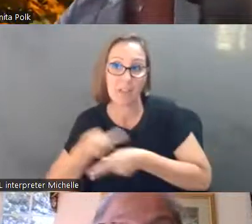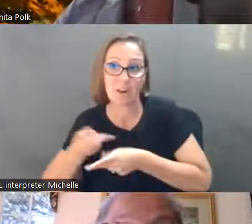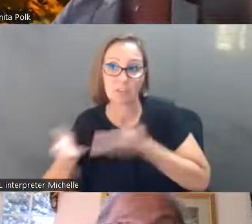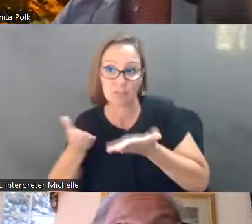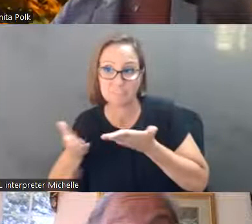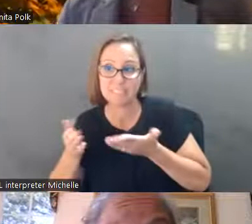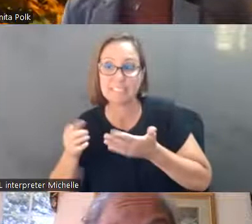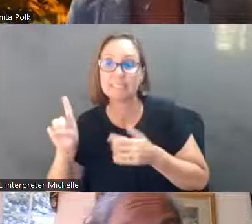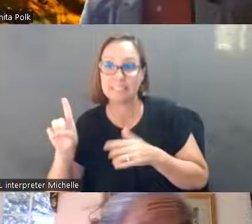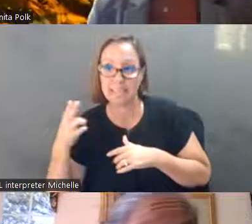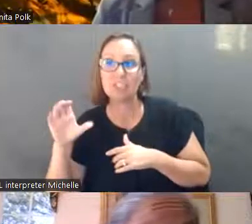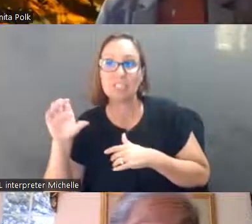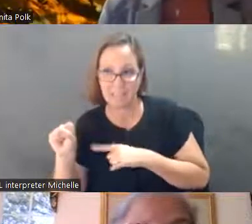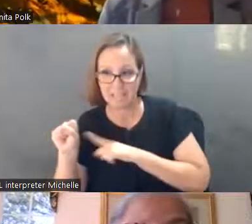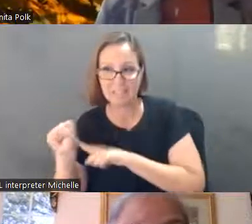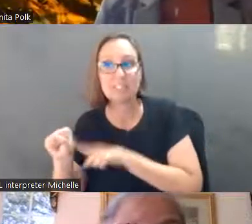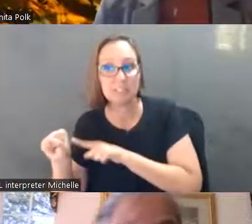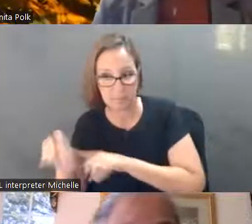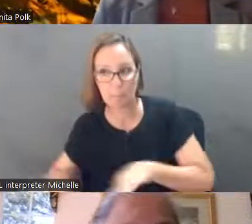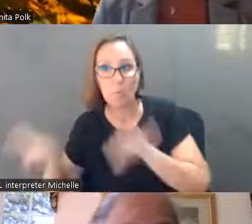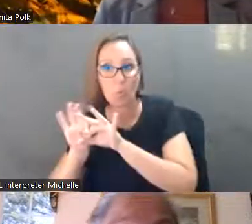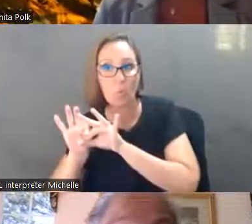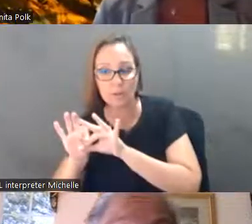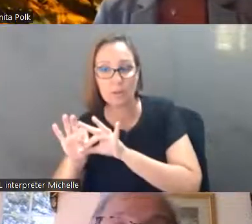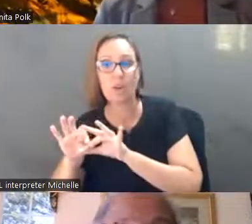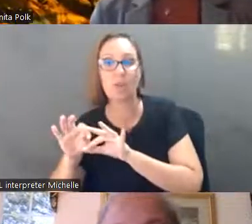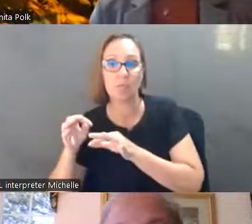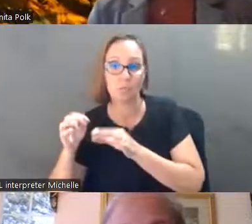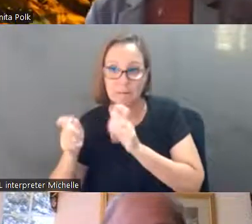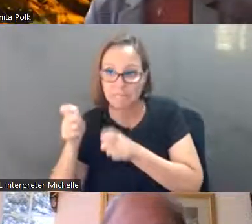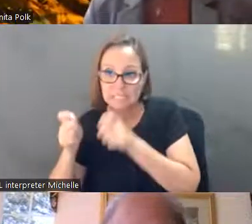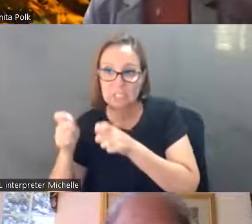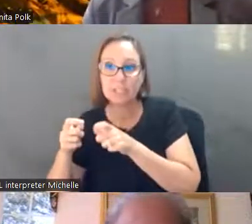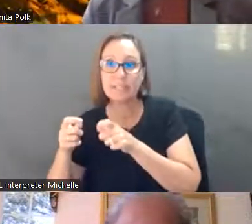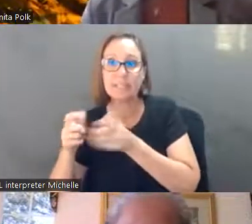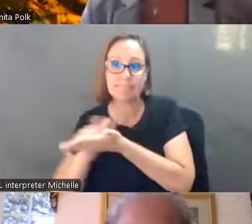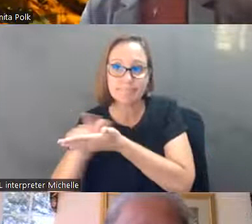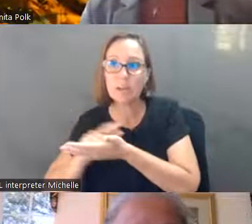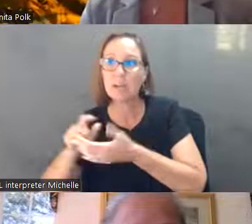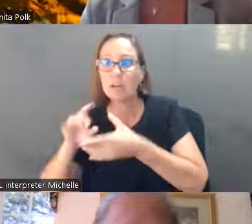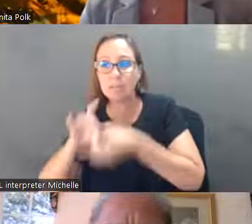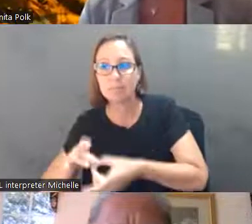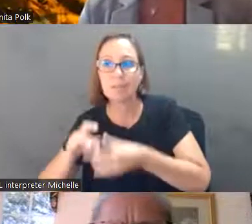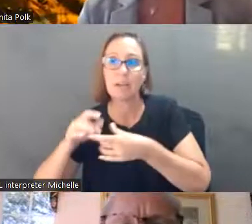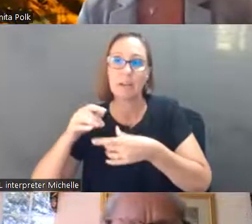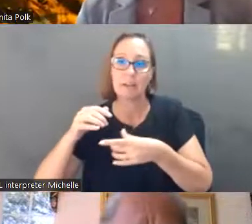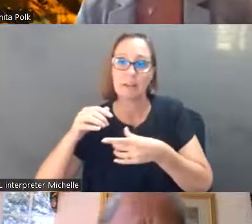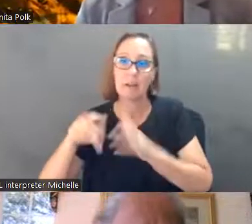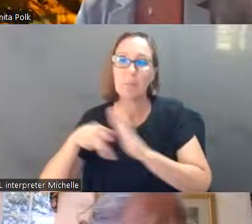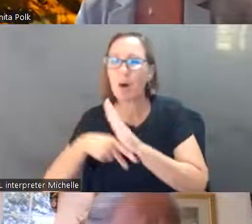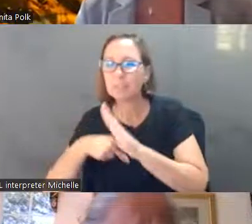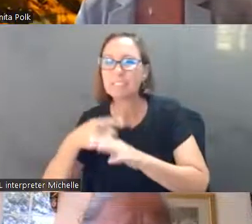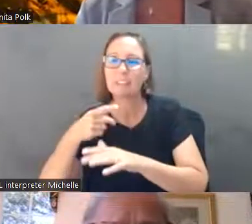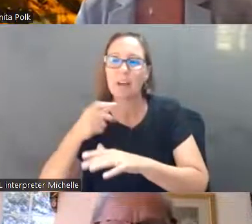reimbursement rates of the provision of some of the services provided by some of the classifications that were discussed, and how the